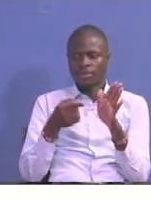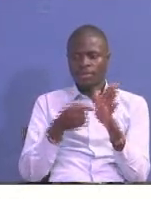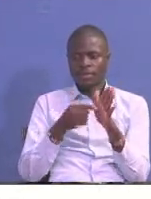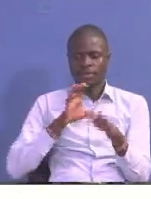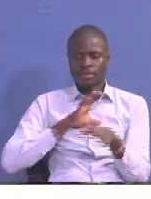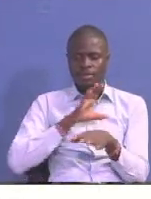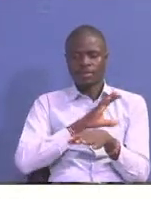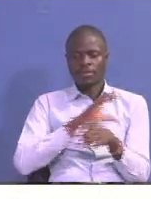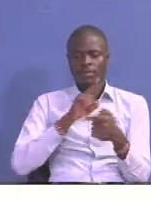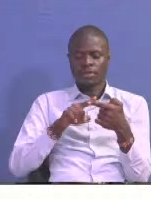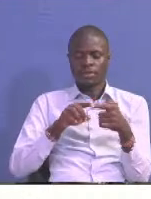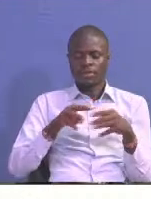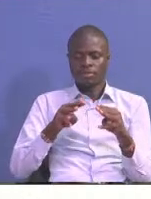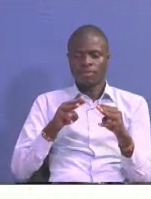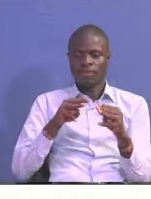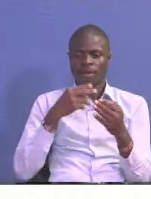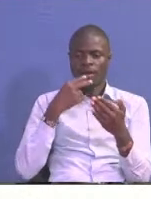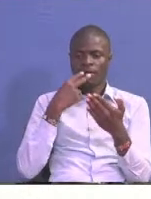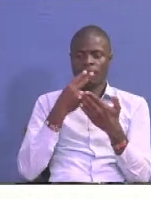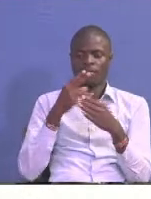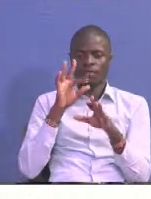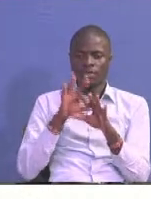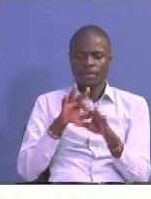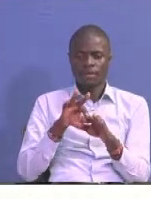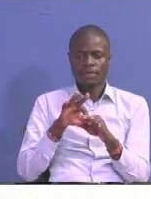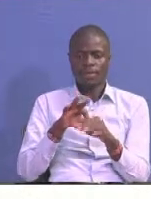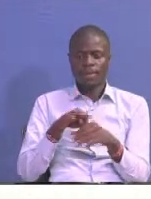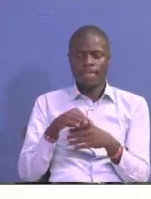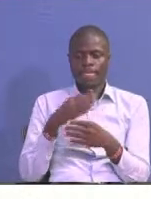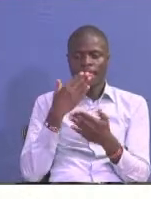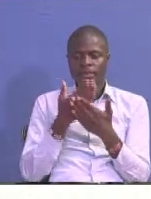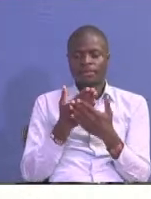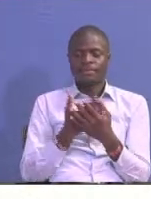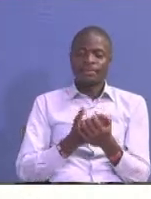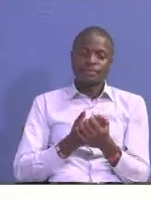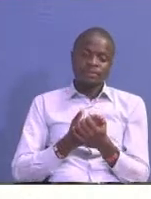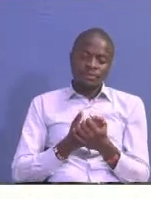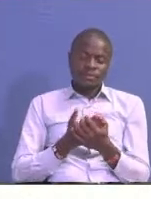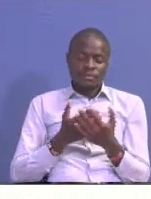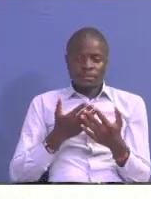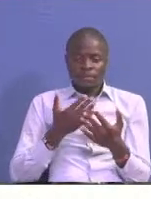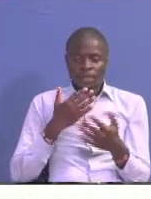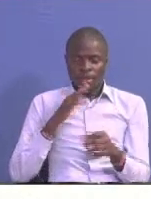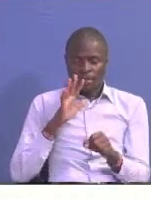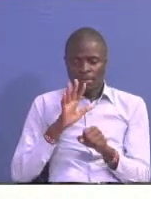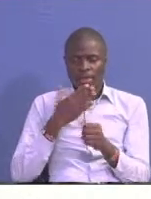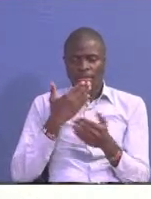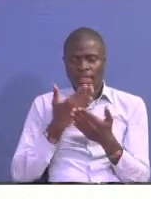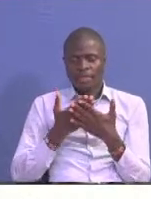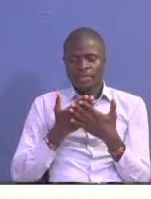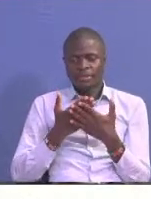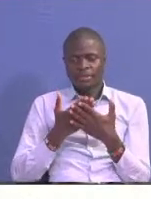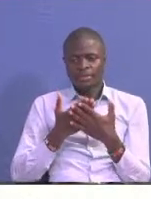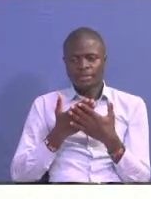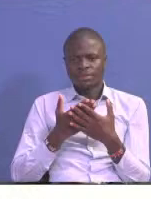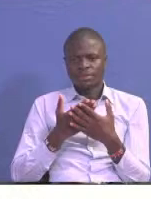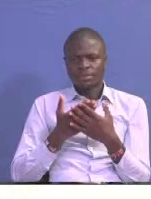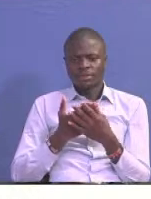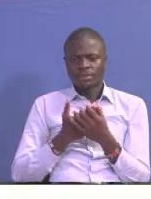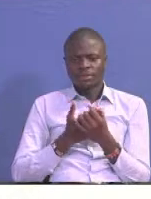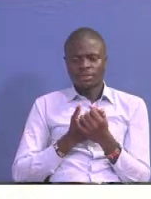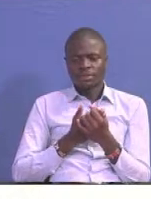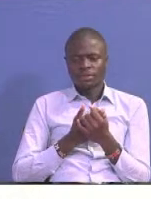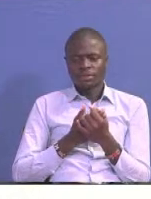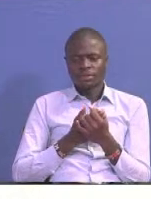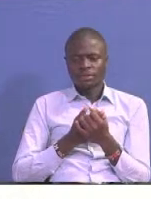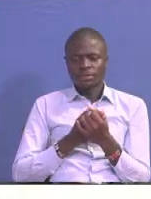Committee to move a vote of thanks. Thank you so much, MC, and allow me to ride on already